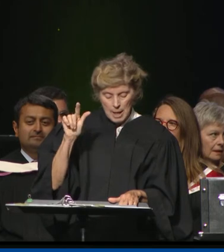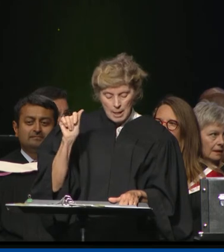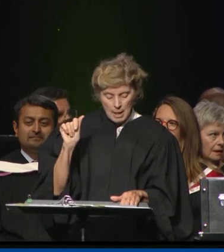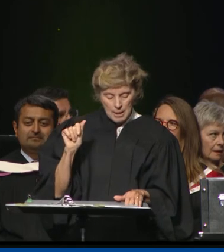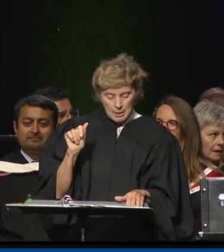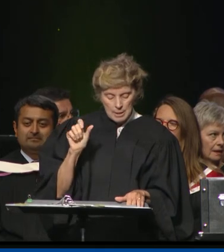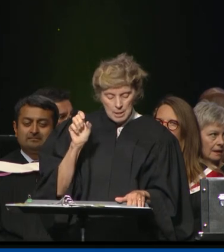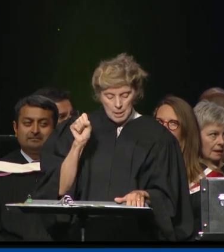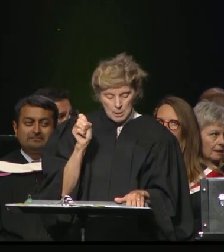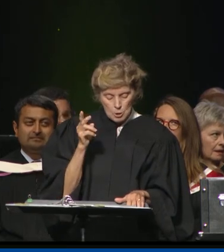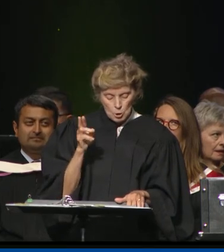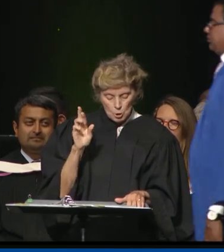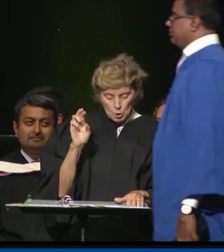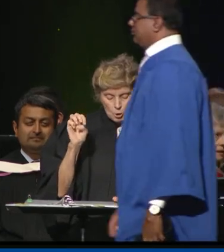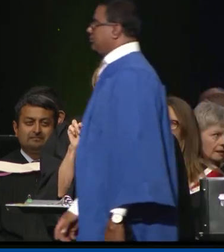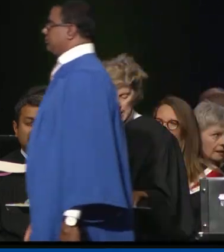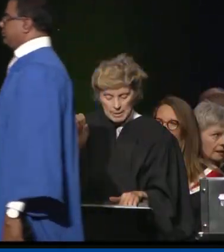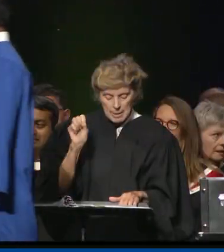Surin Selvanayagam.